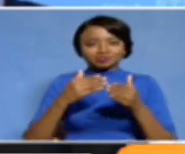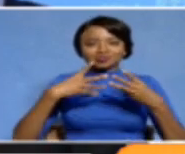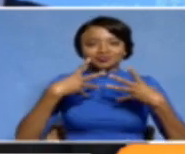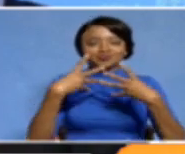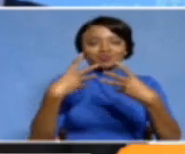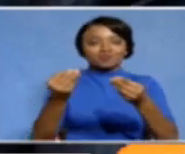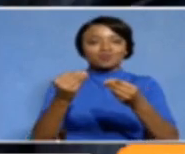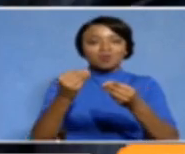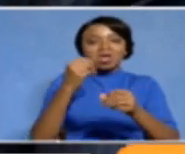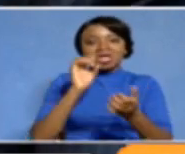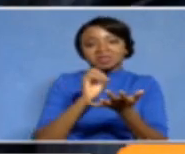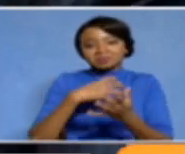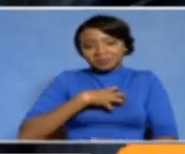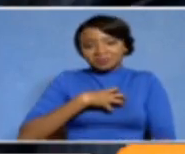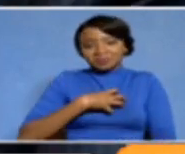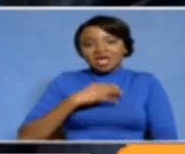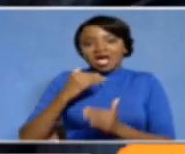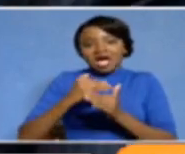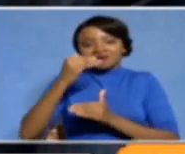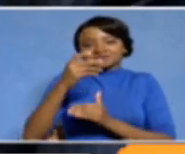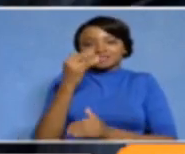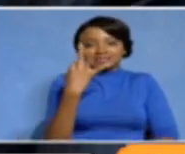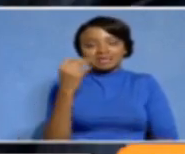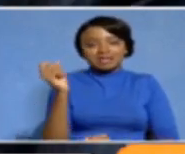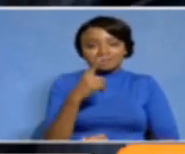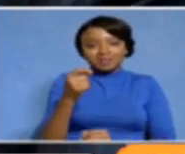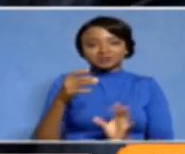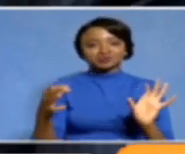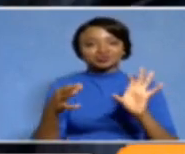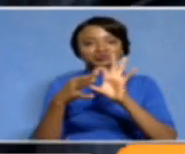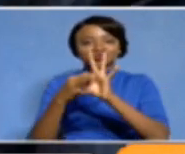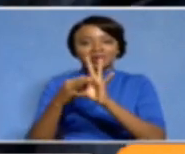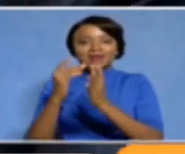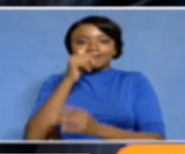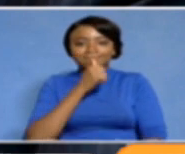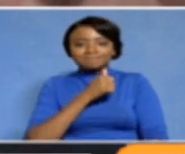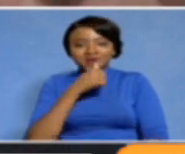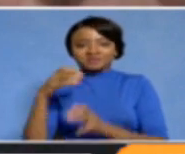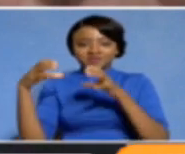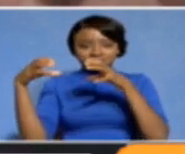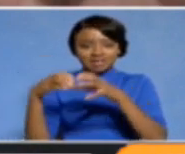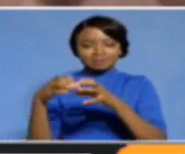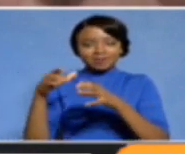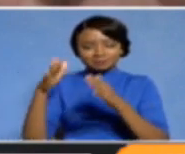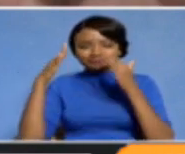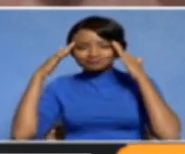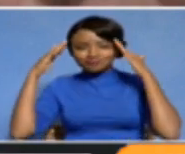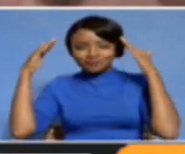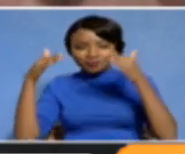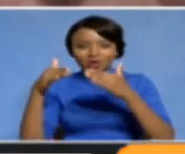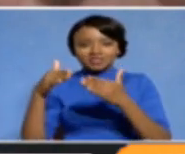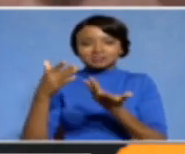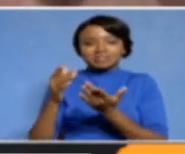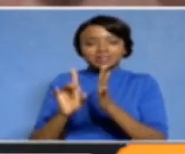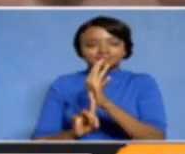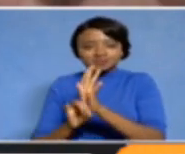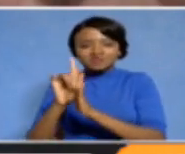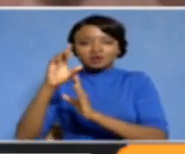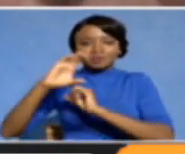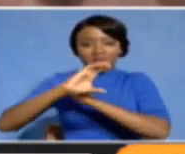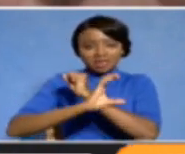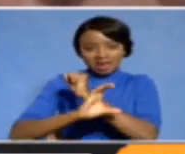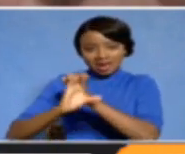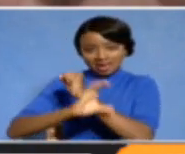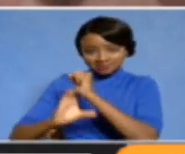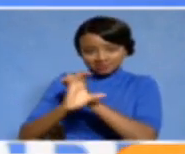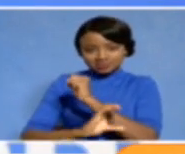of January, 3 years before his time expires, to join a private firm focused on infrastructure investments in developing countries. Kristalina